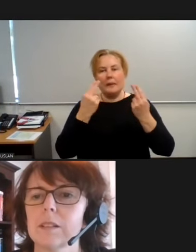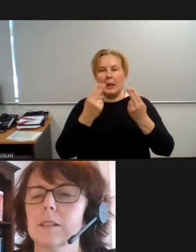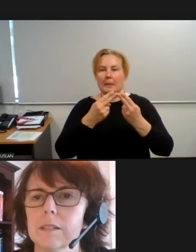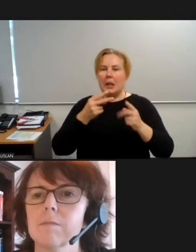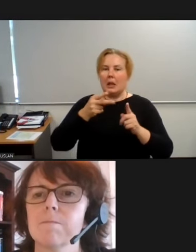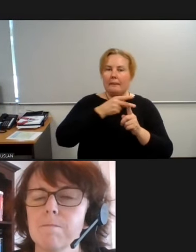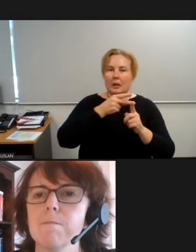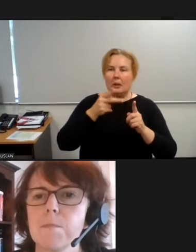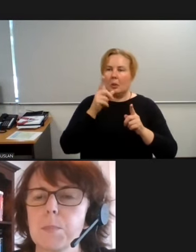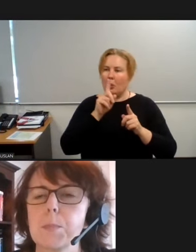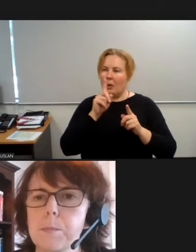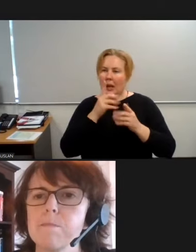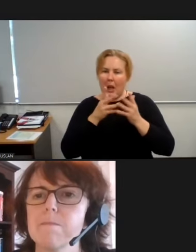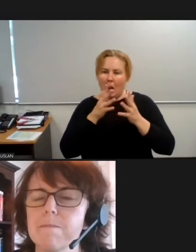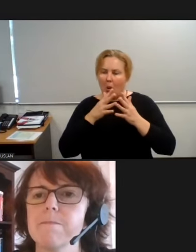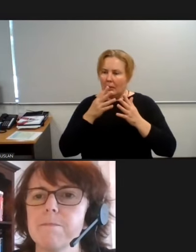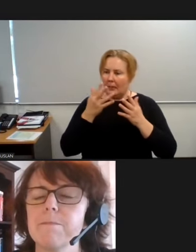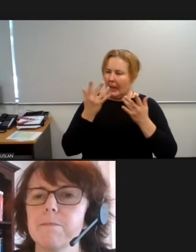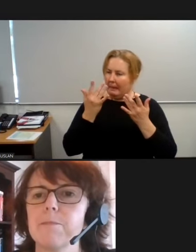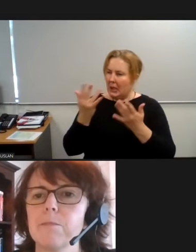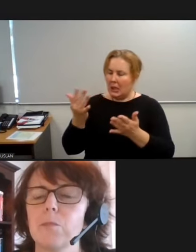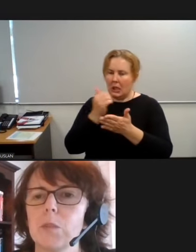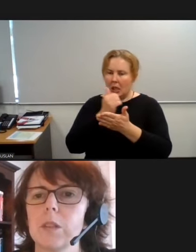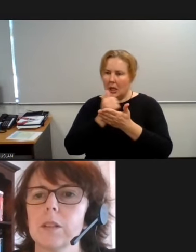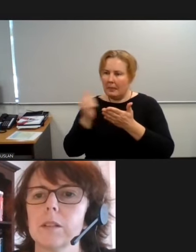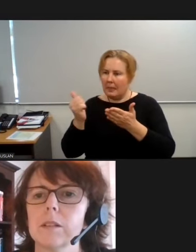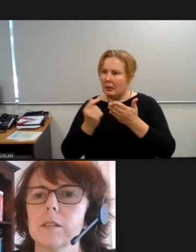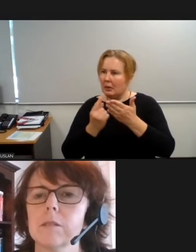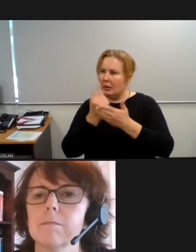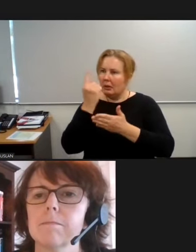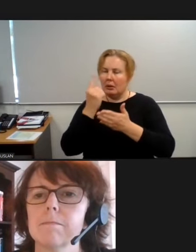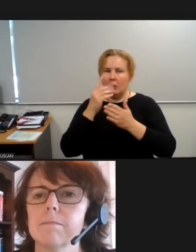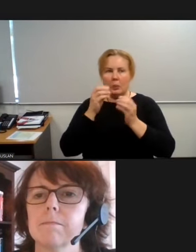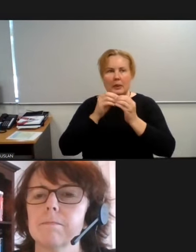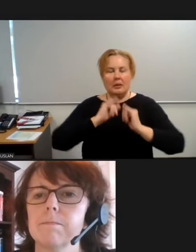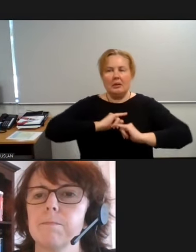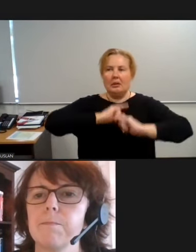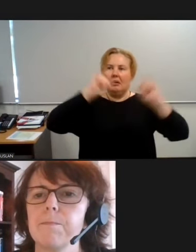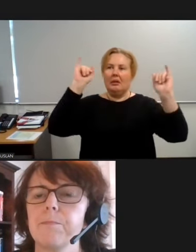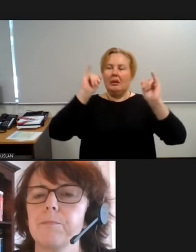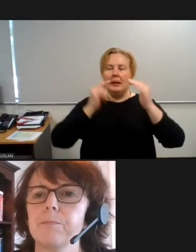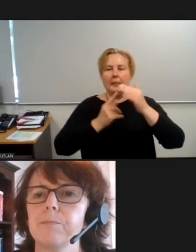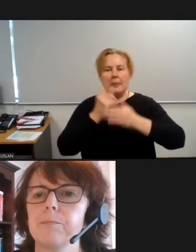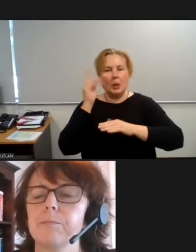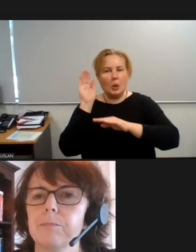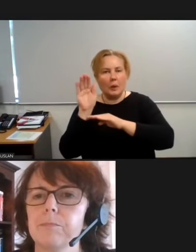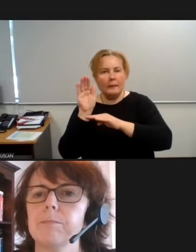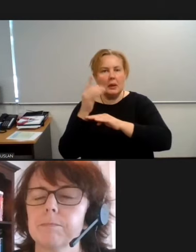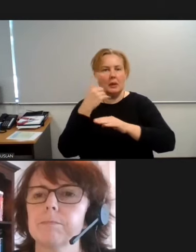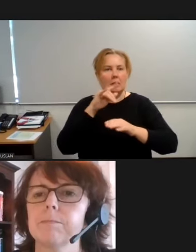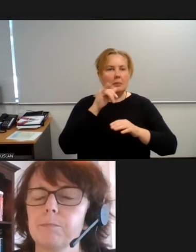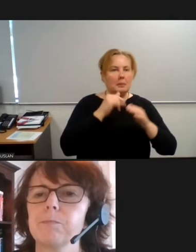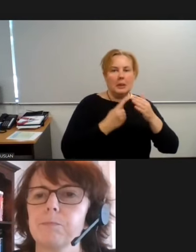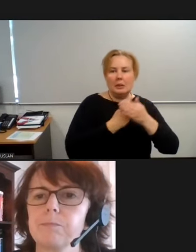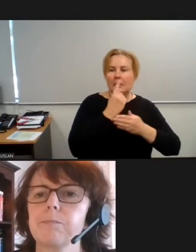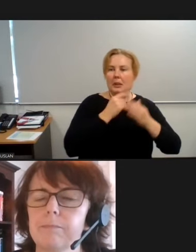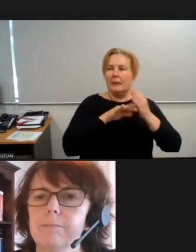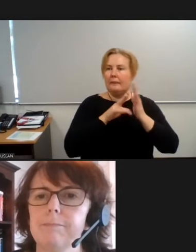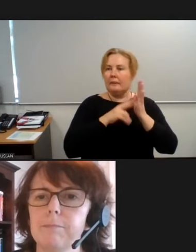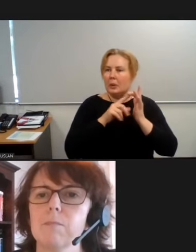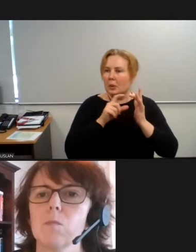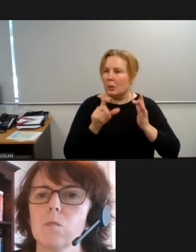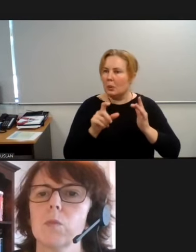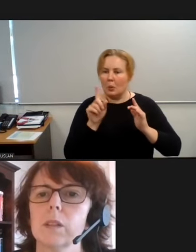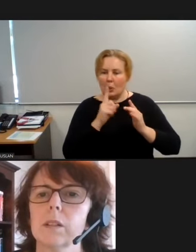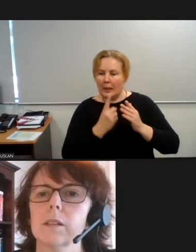in disasters that have happened overseas and in Victoria traditionally, and how that might have played out or might be playing out for us